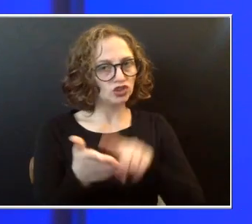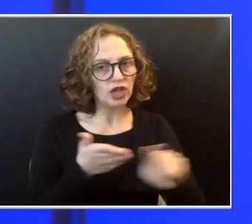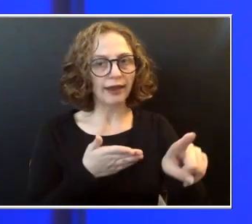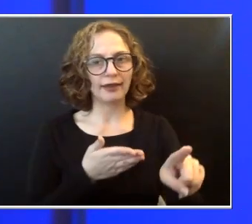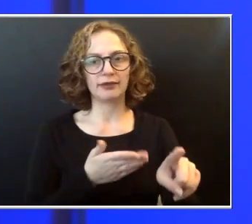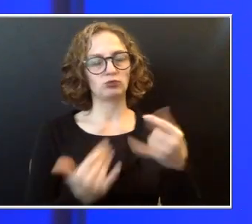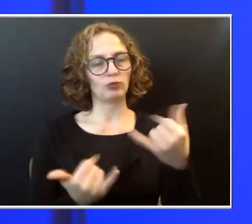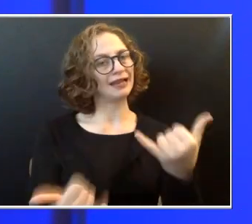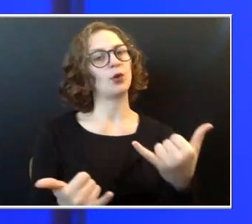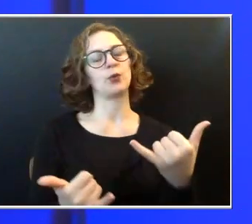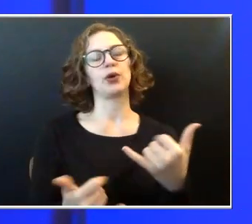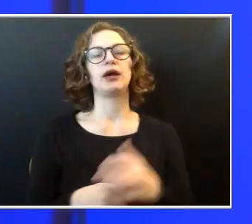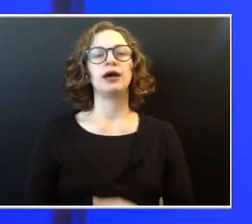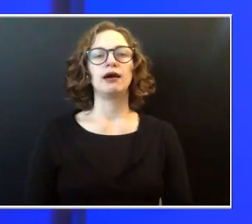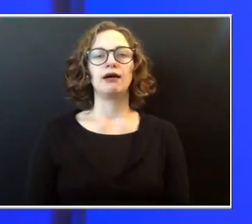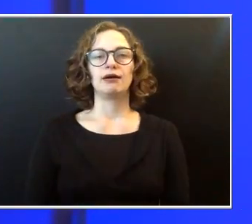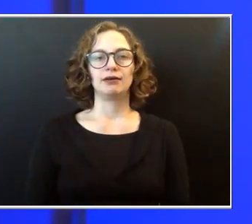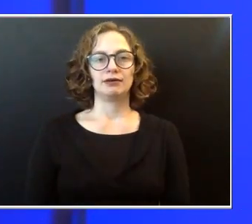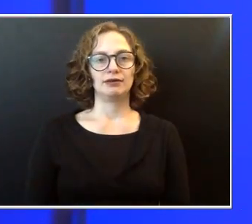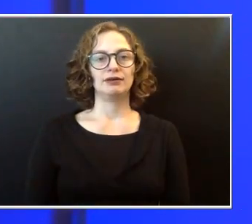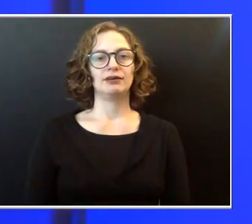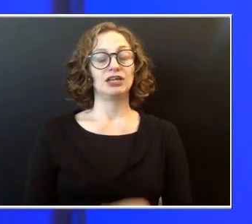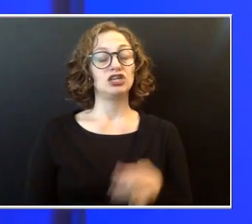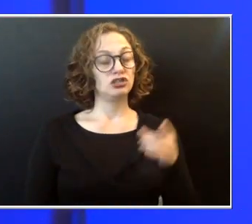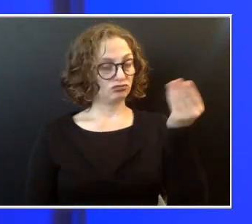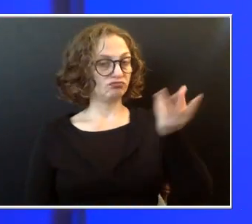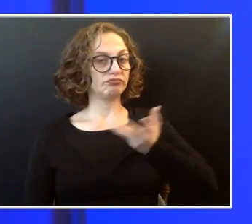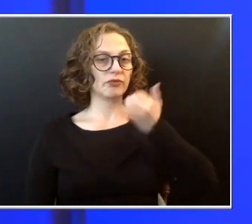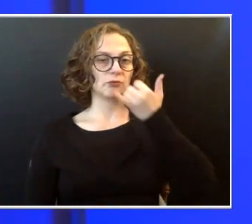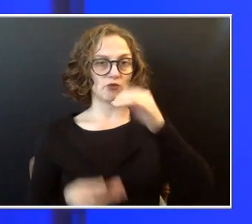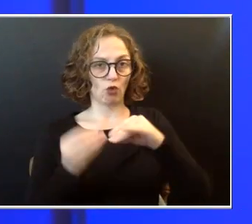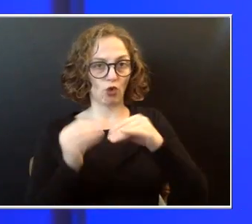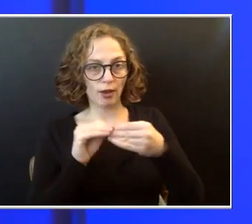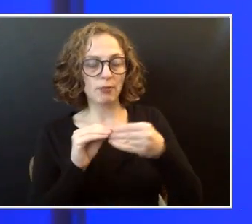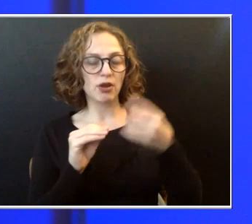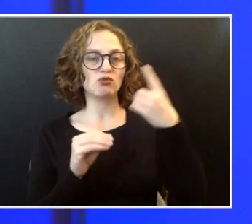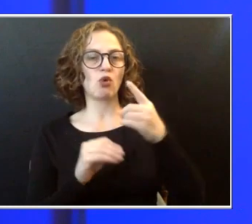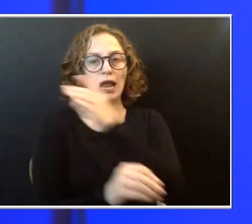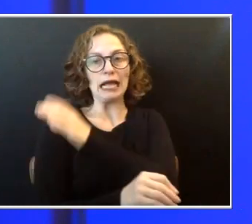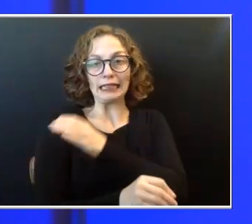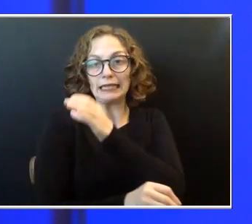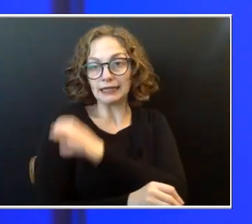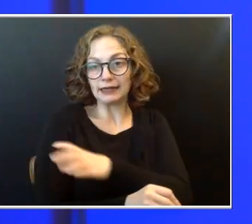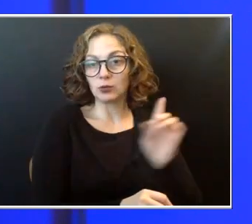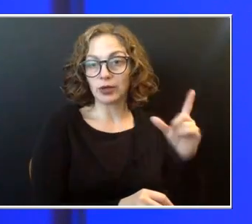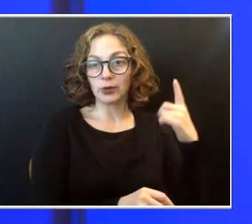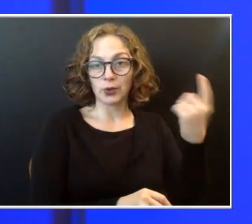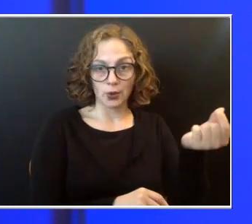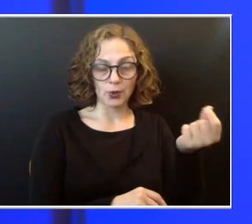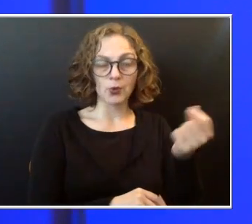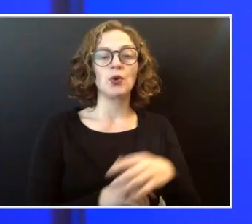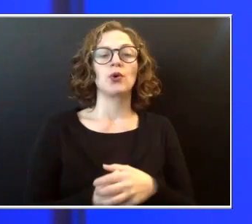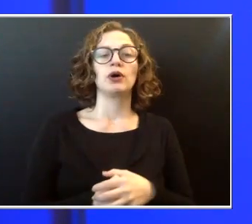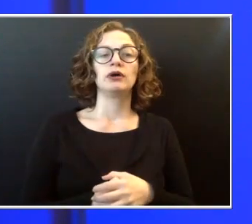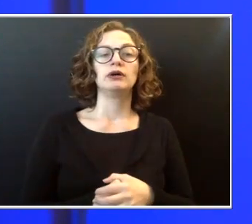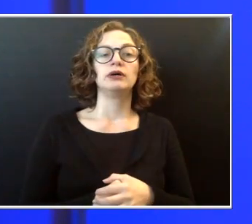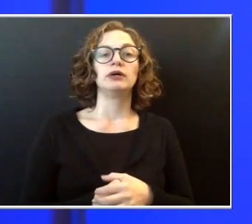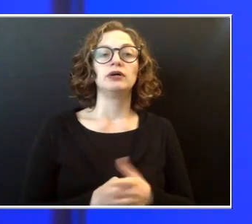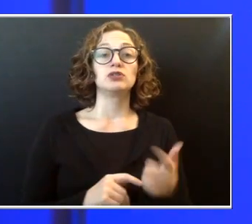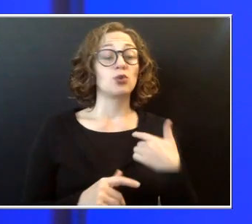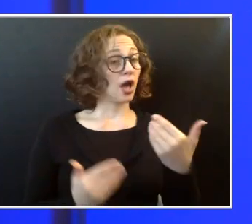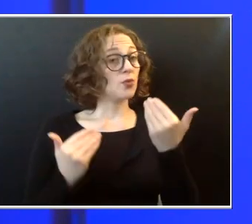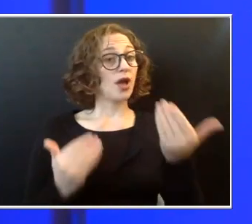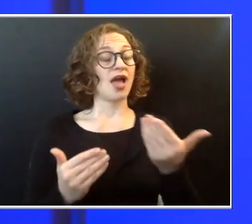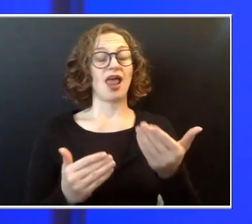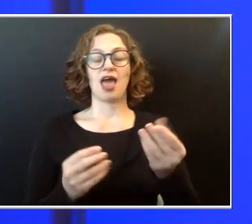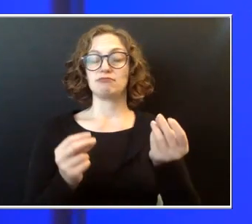And she's the one that gave me the phone number, clinic to go, and I did. They got me in right away, and